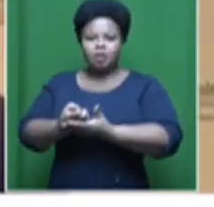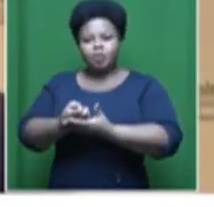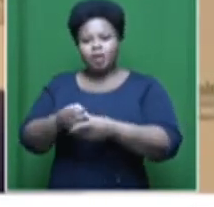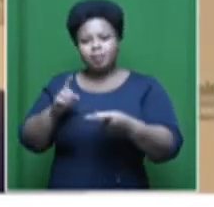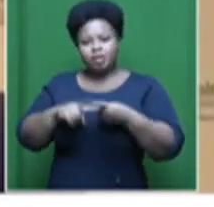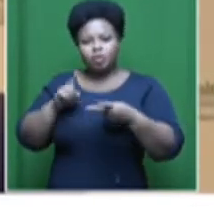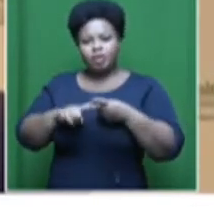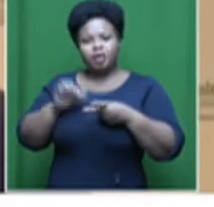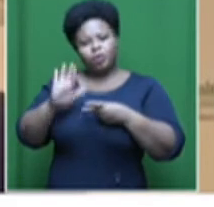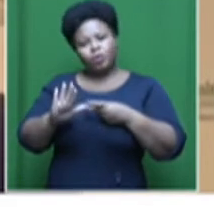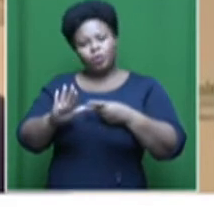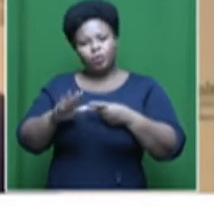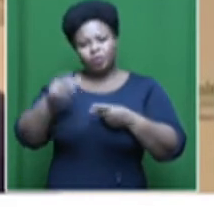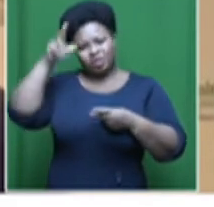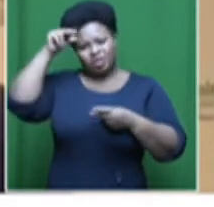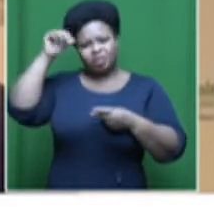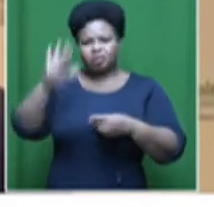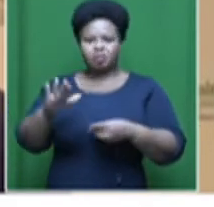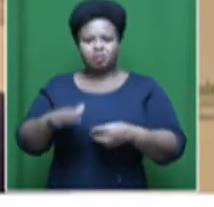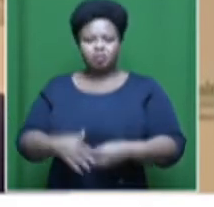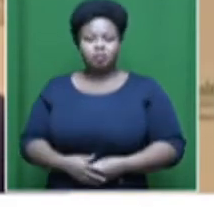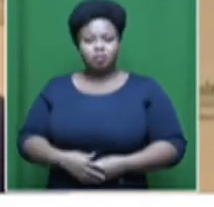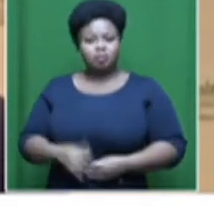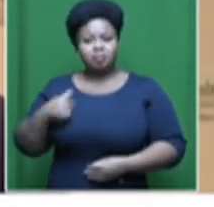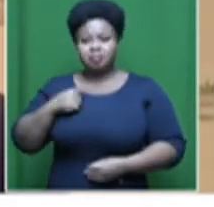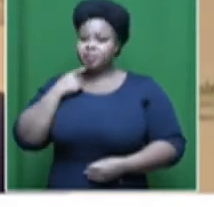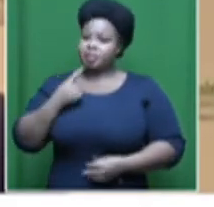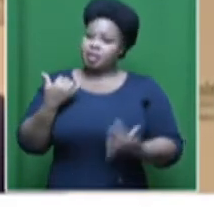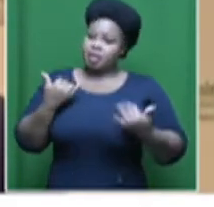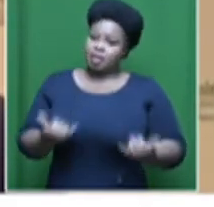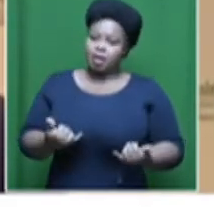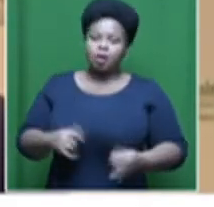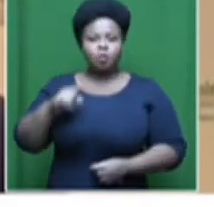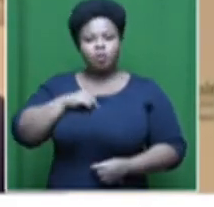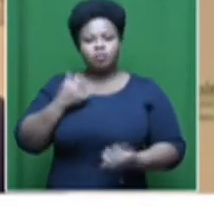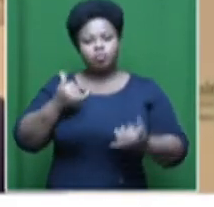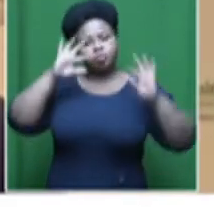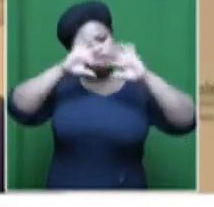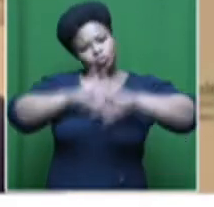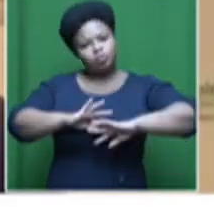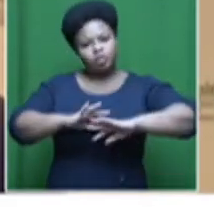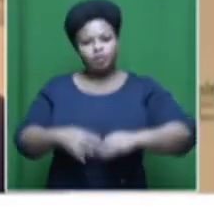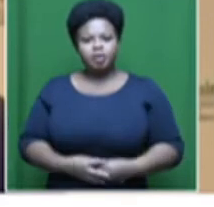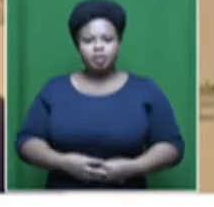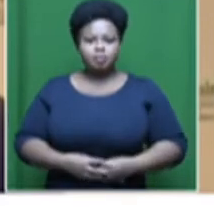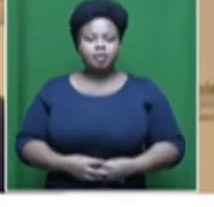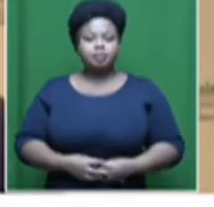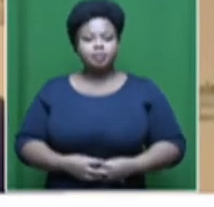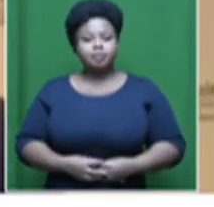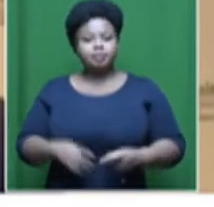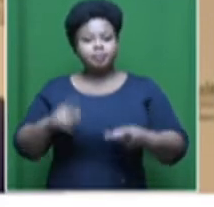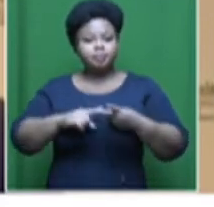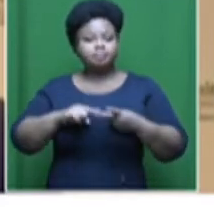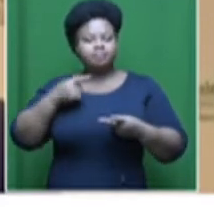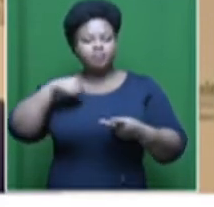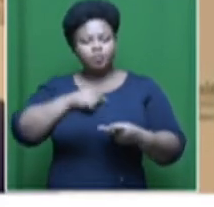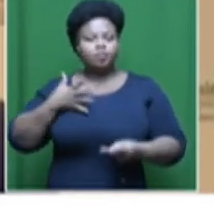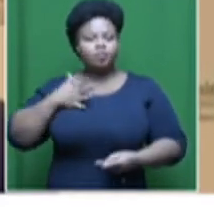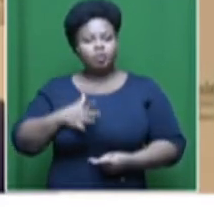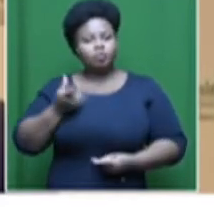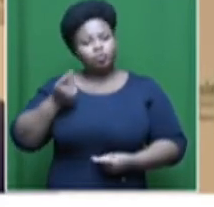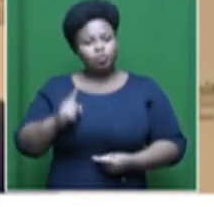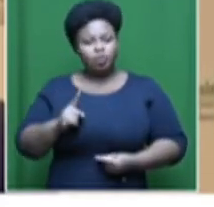knowledge that we have. And I must say that at this point, for tonight, we want to give a